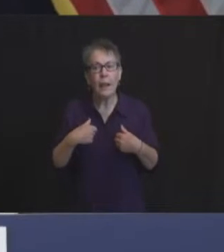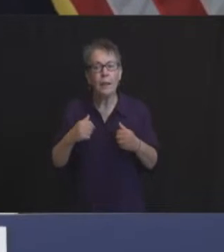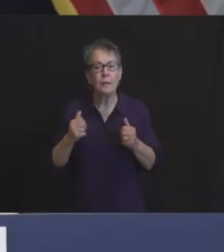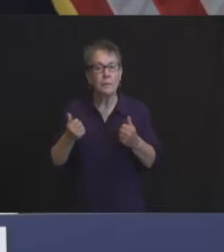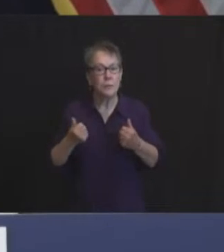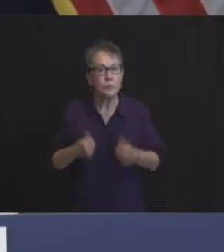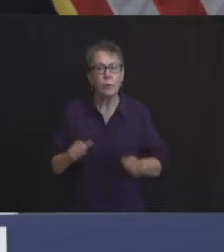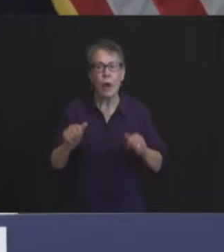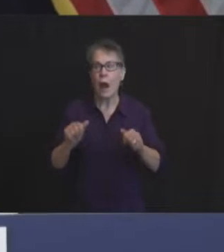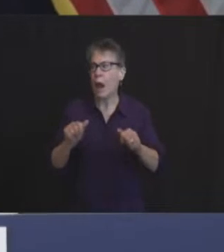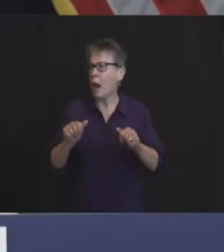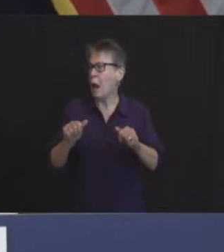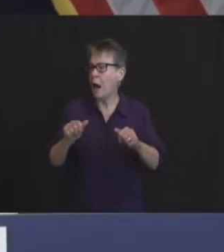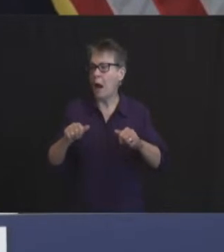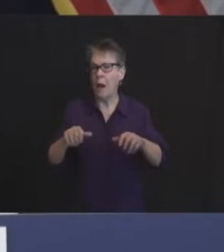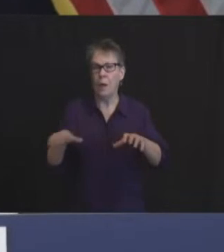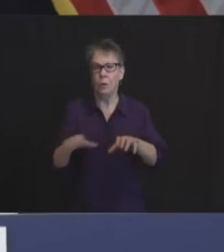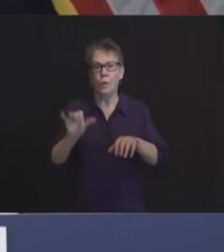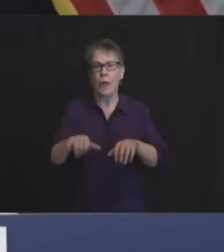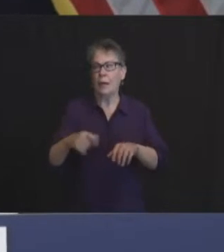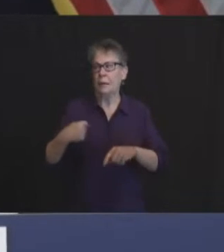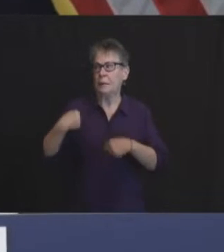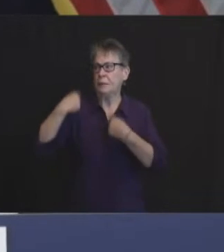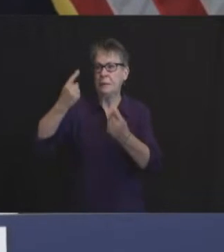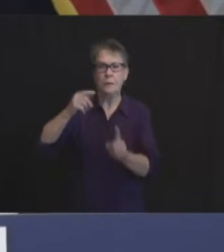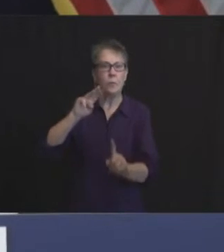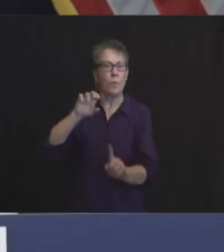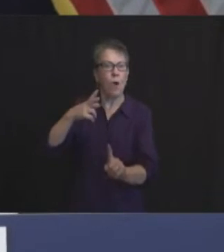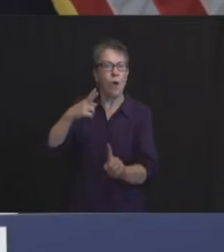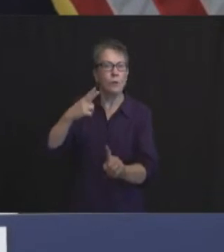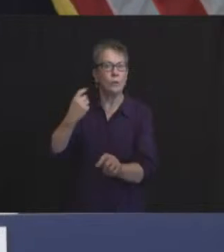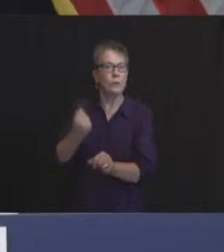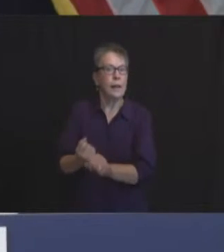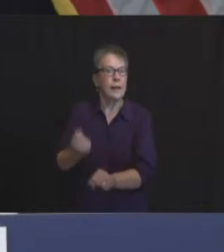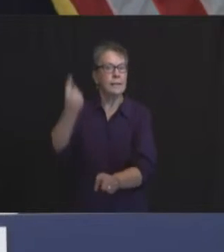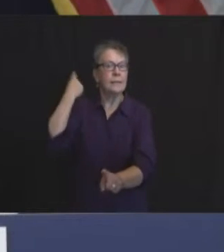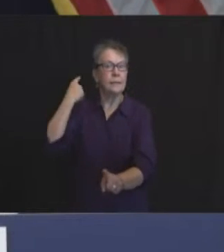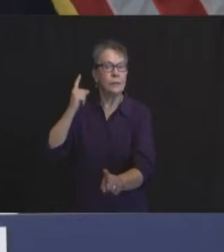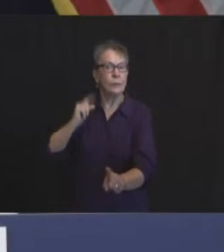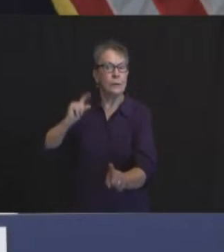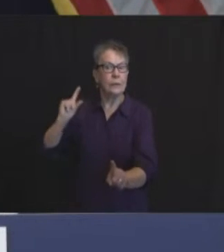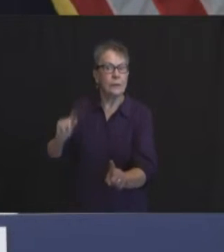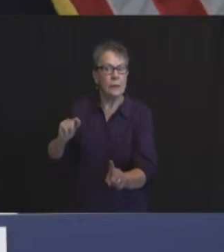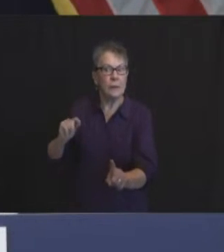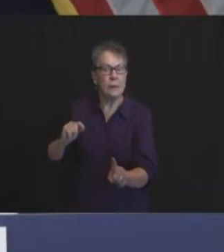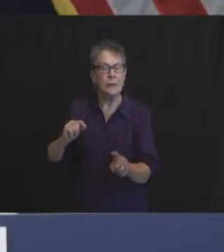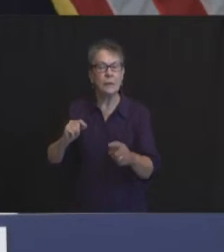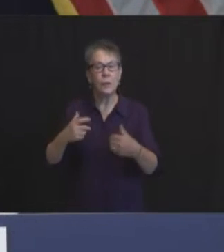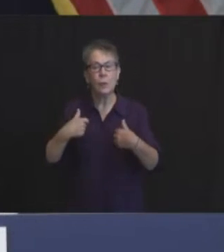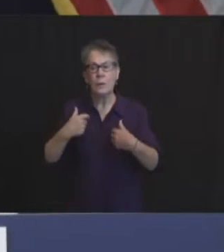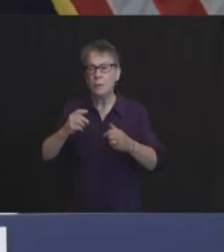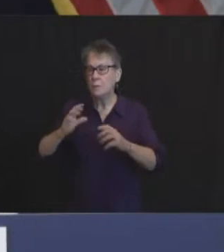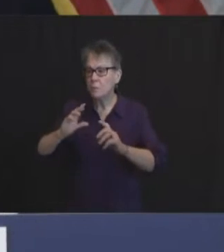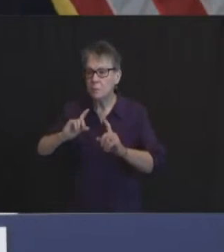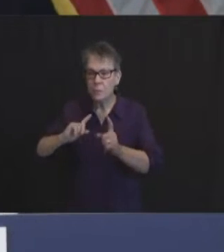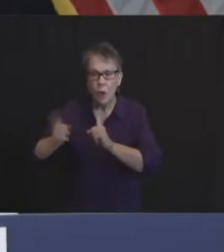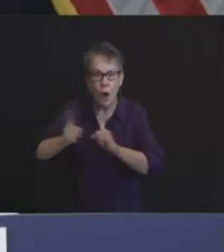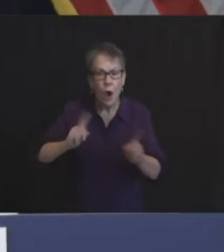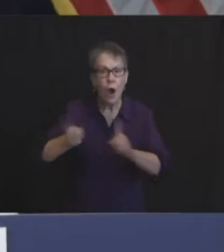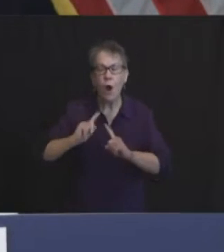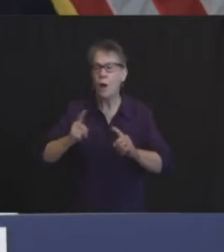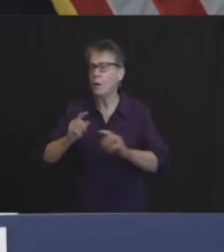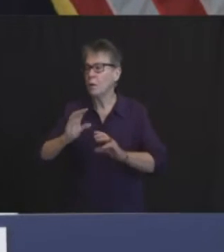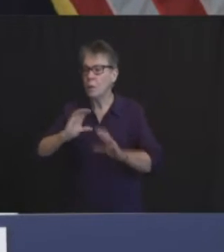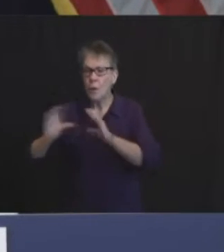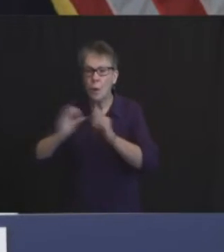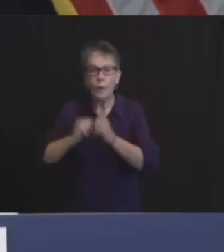and administrators, I hear from teachers, even students on occasion, and having a child who is a high school senior, I'm